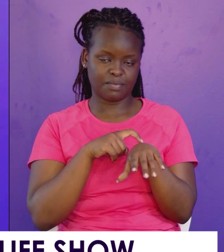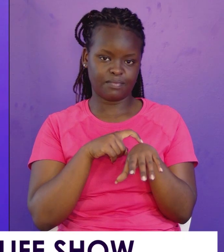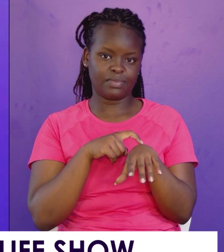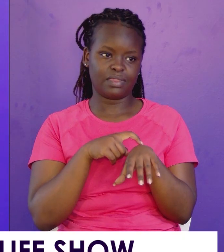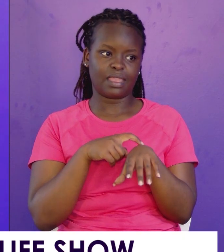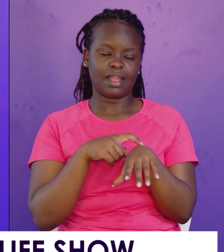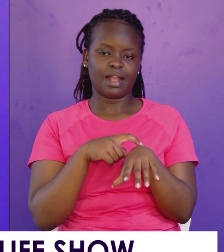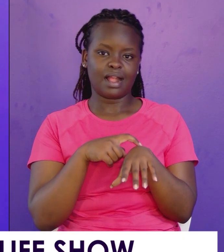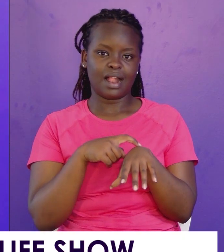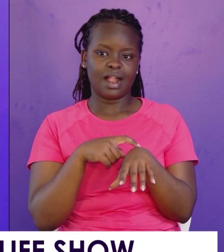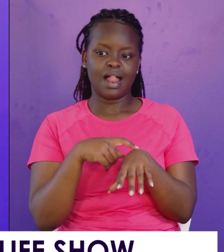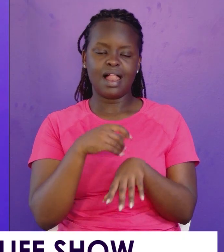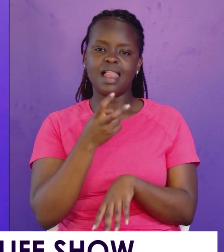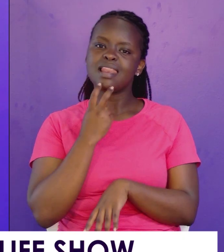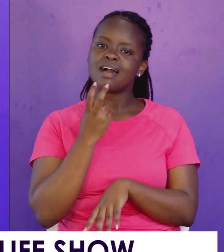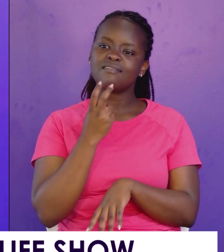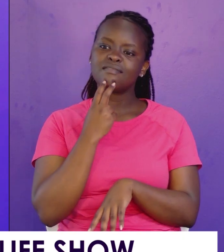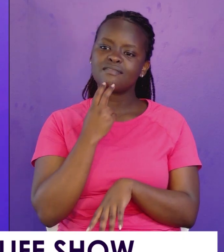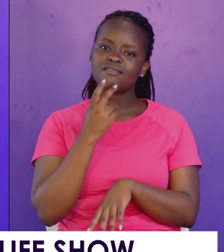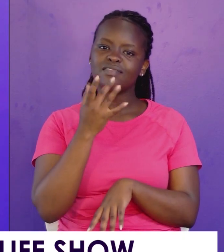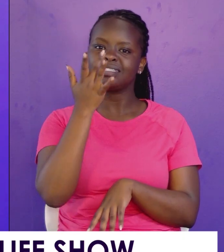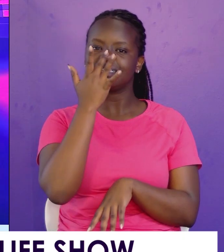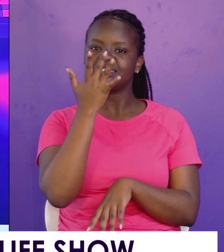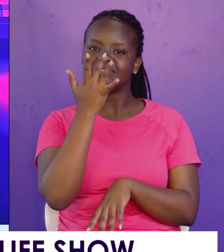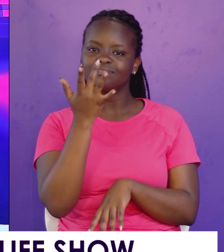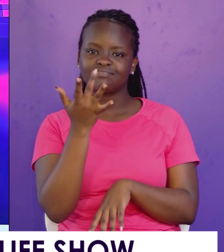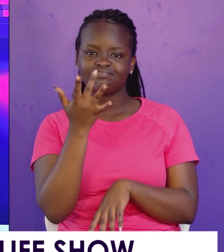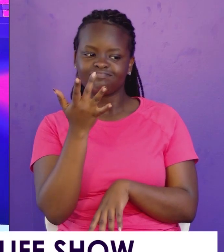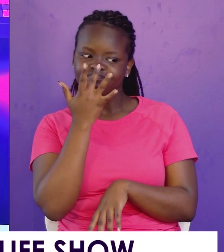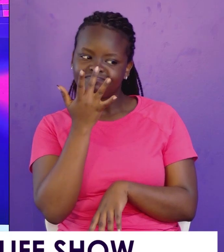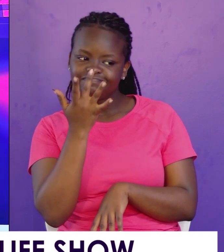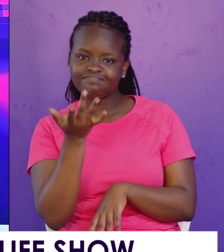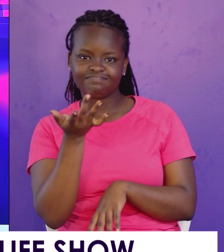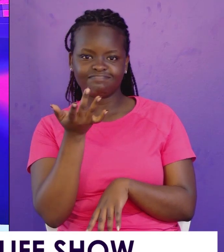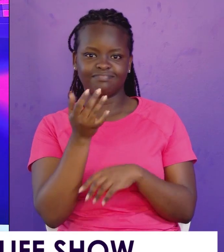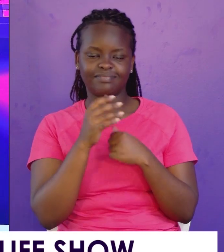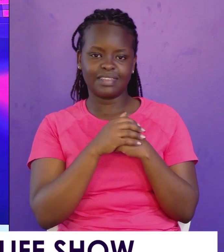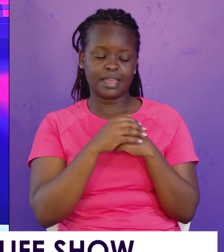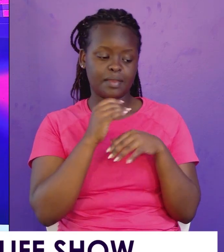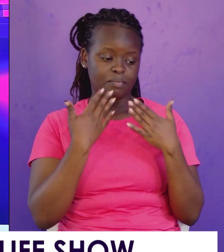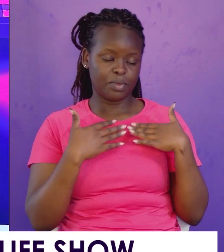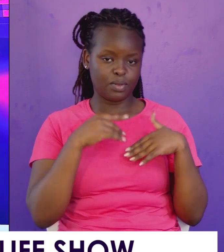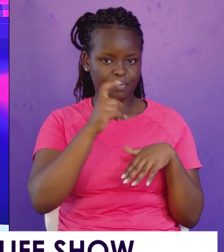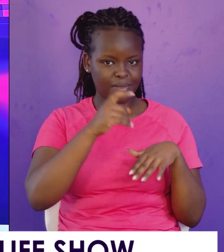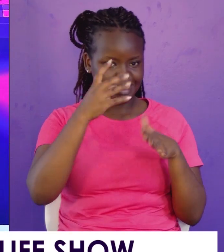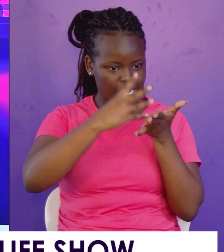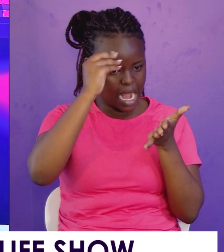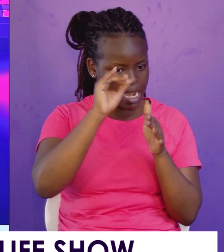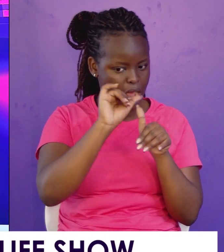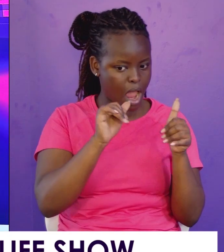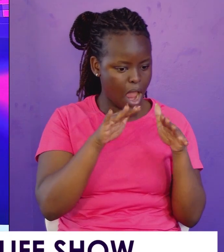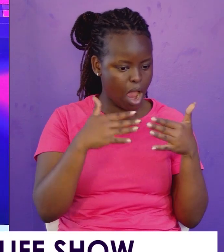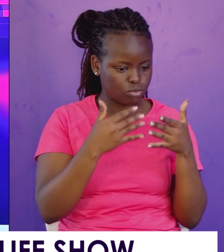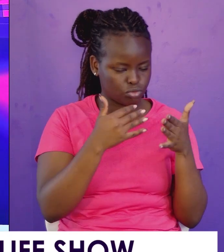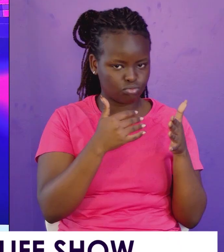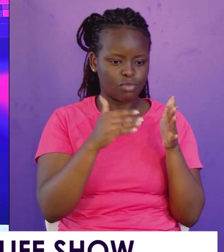tip of their nose. Yeah, exactly. Those are habits that you pick up. Yeah. And people need to learn how to unhabit themselves, for instance.